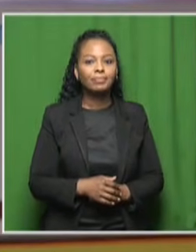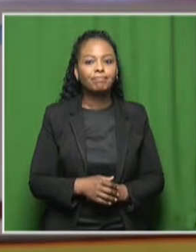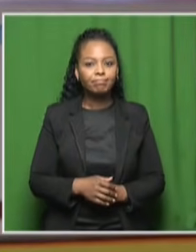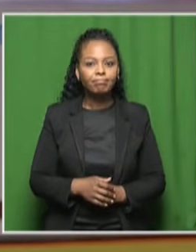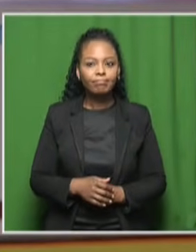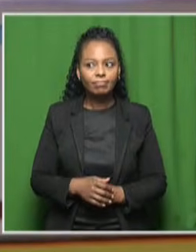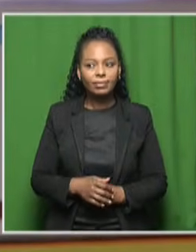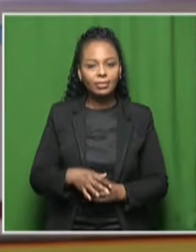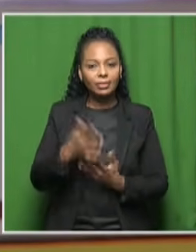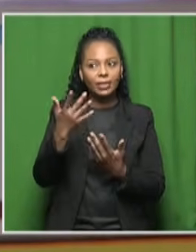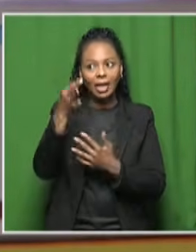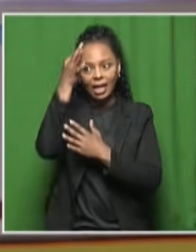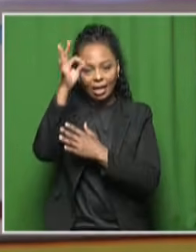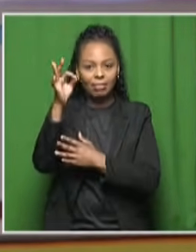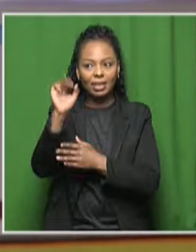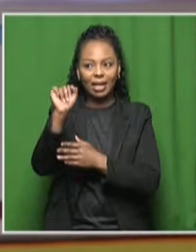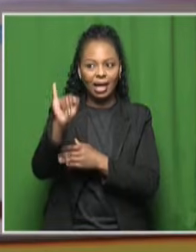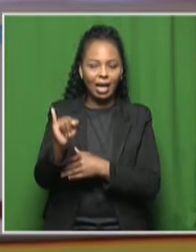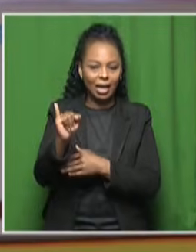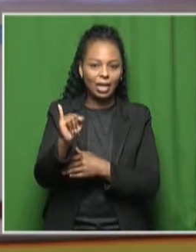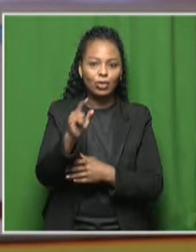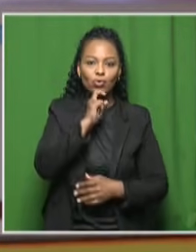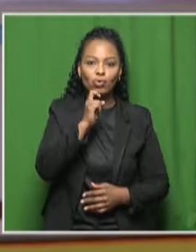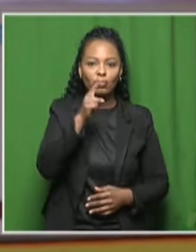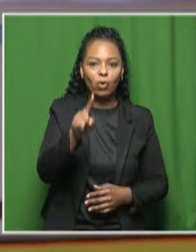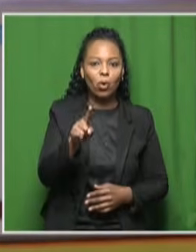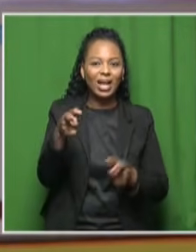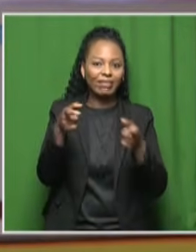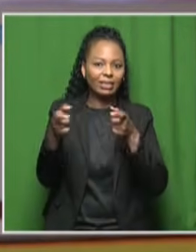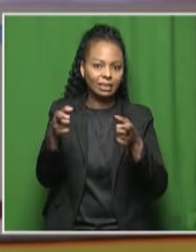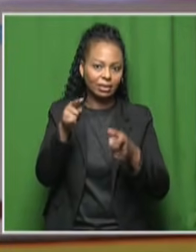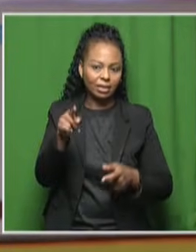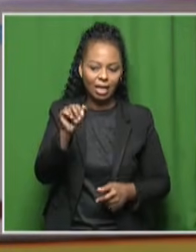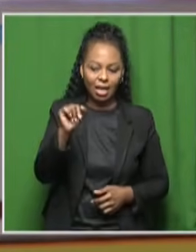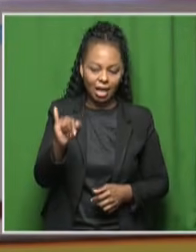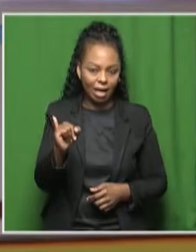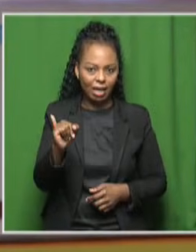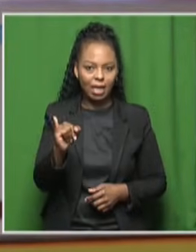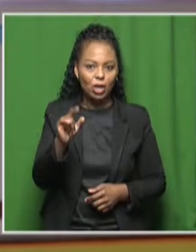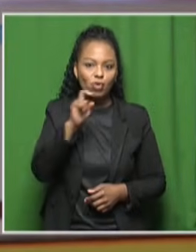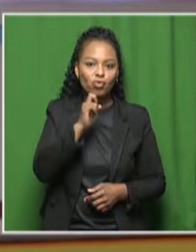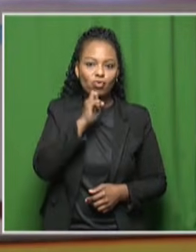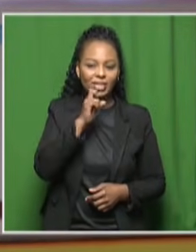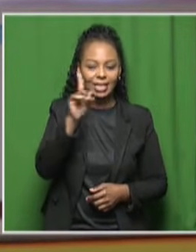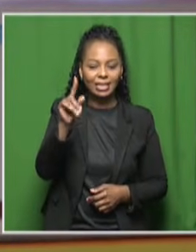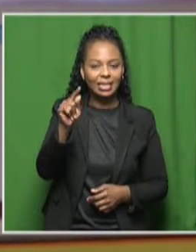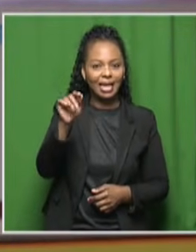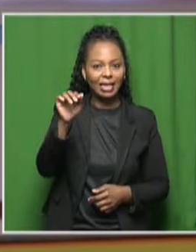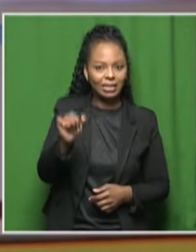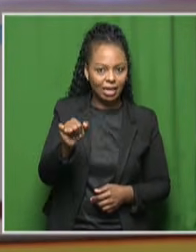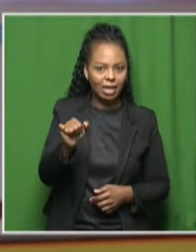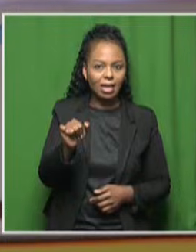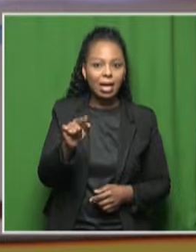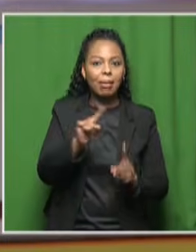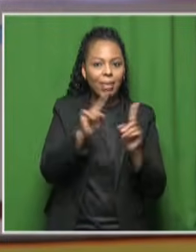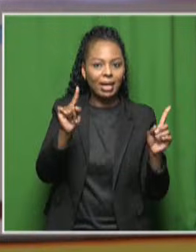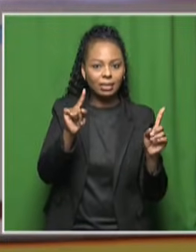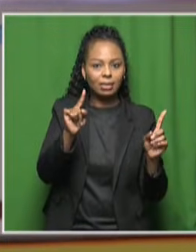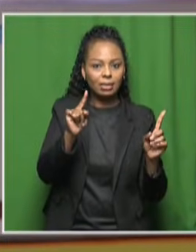AI, and ethical use of that. I think the question lies in whether we are teaching them to use the AI